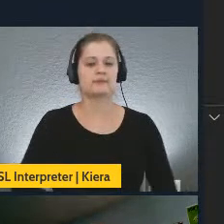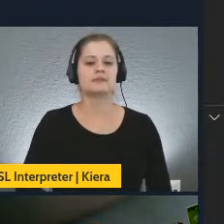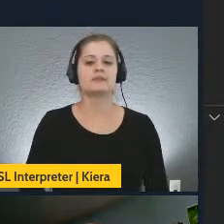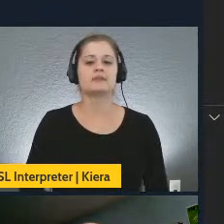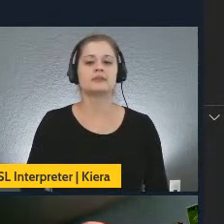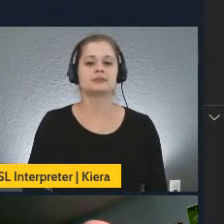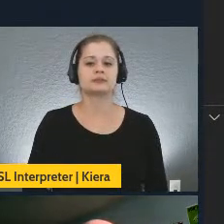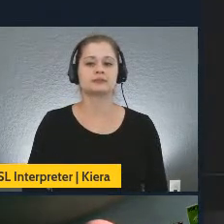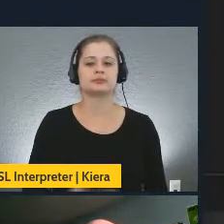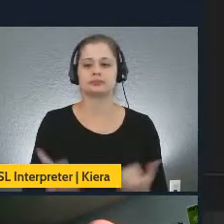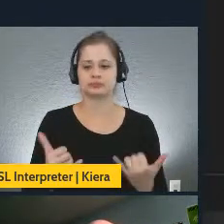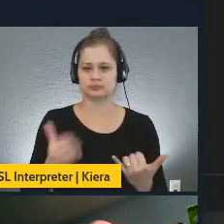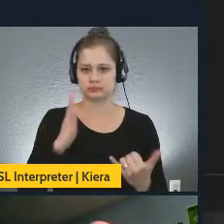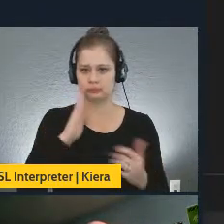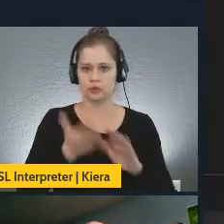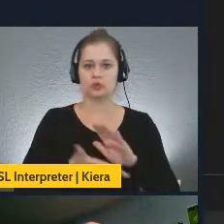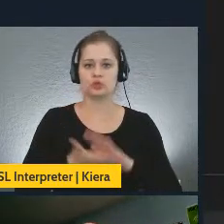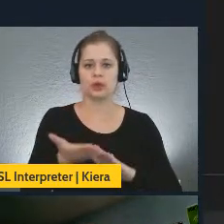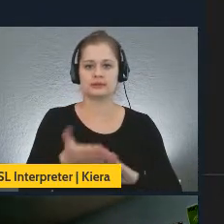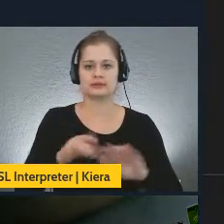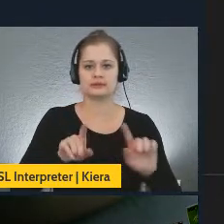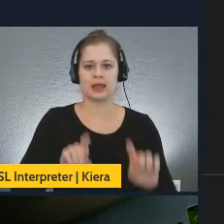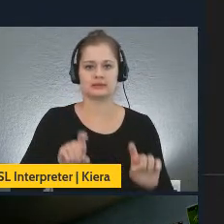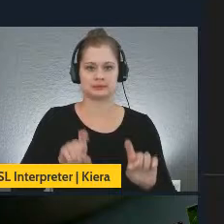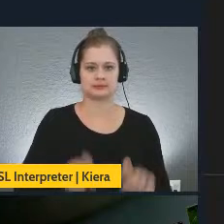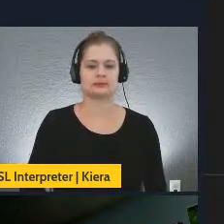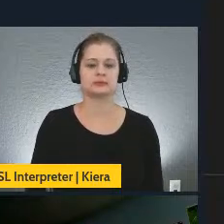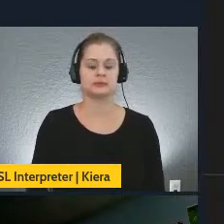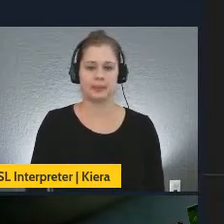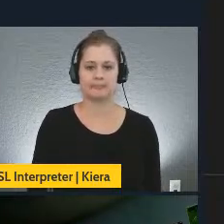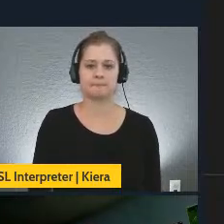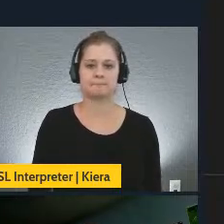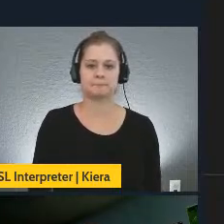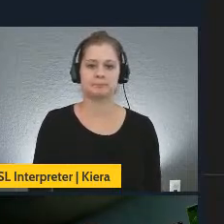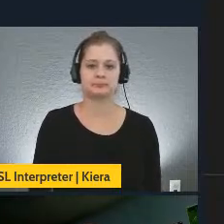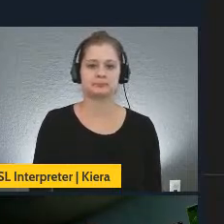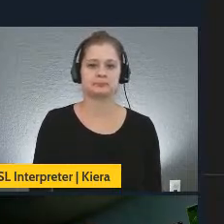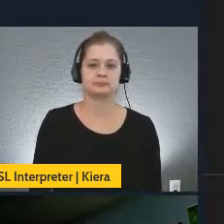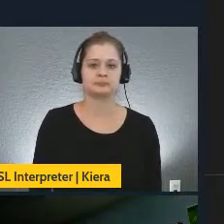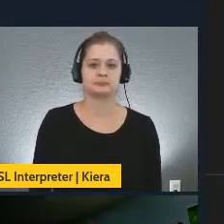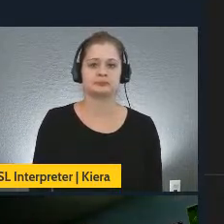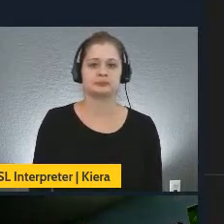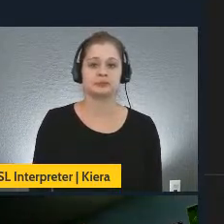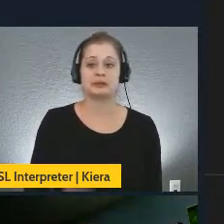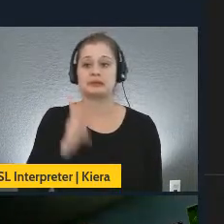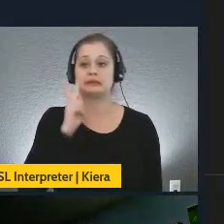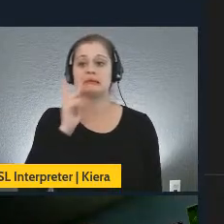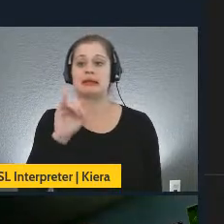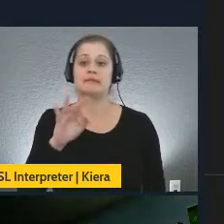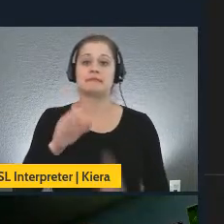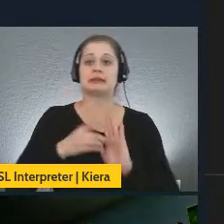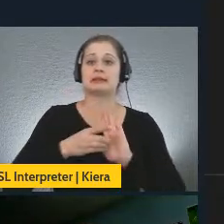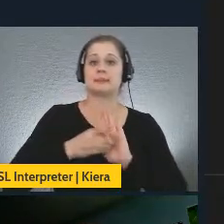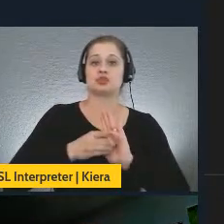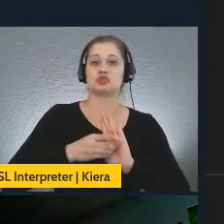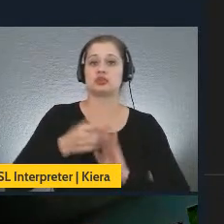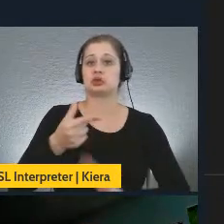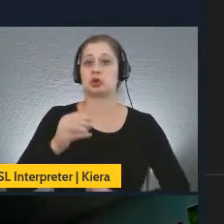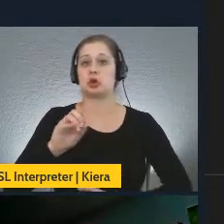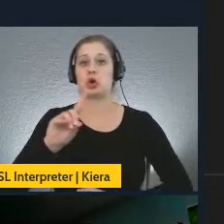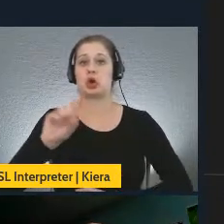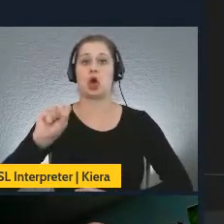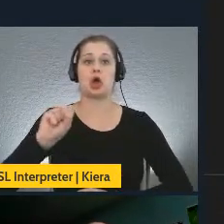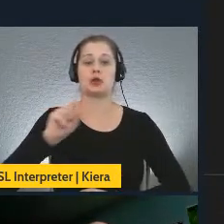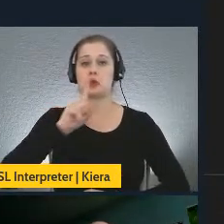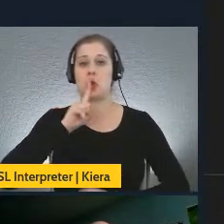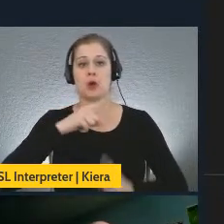We will run our test and see if the demo gods are smiling on us.